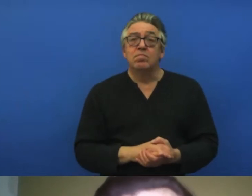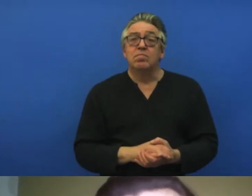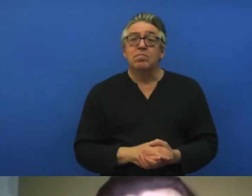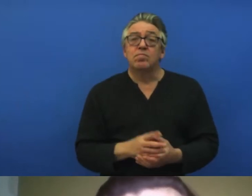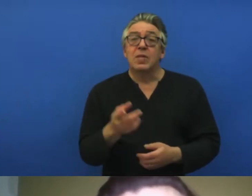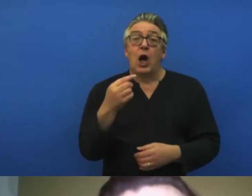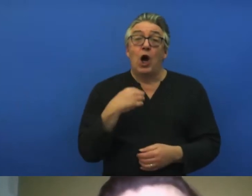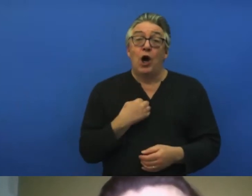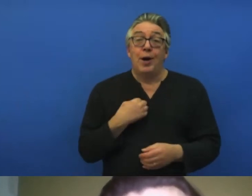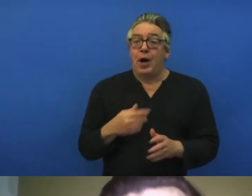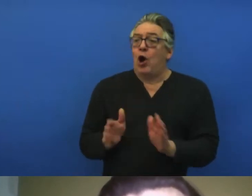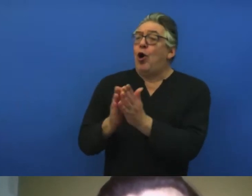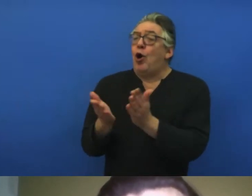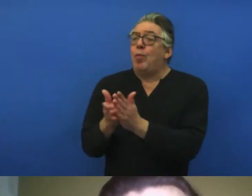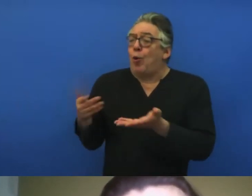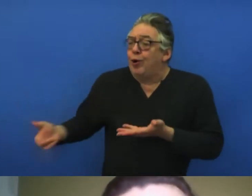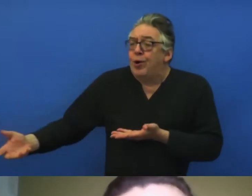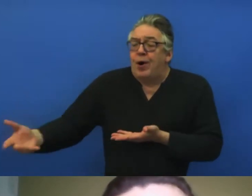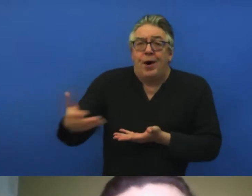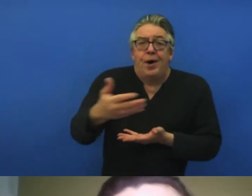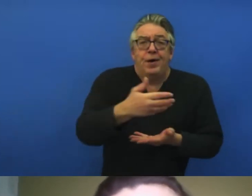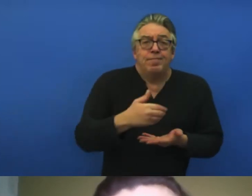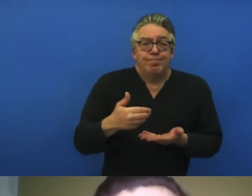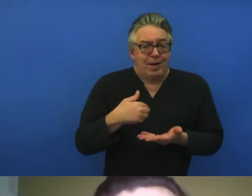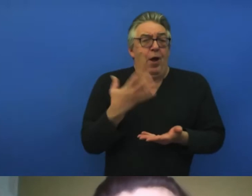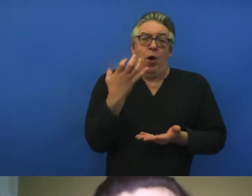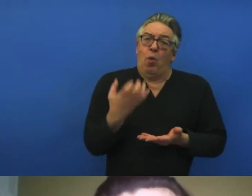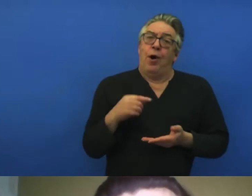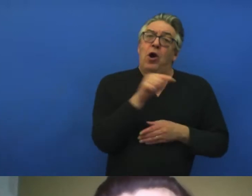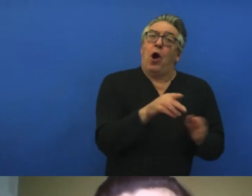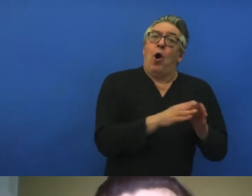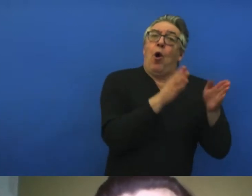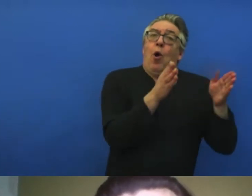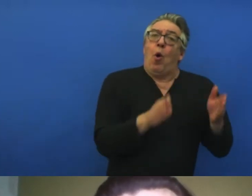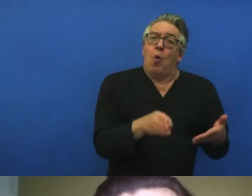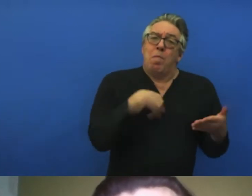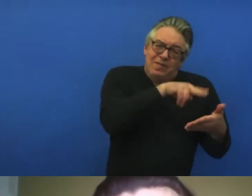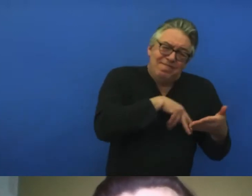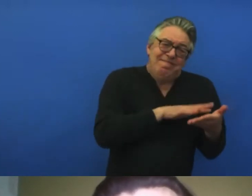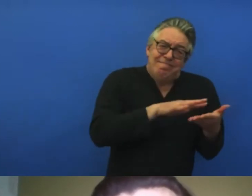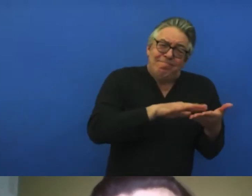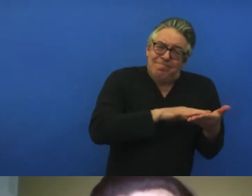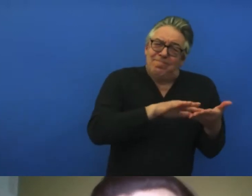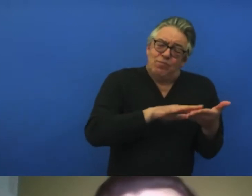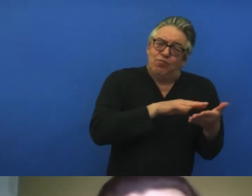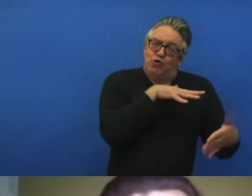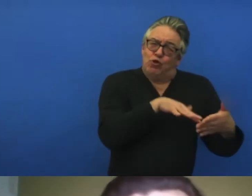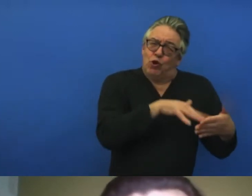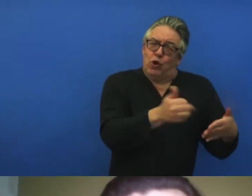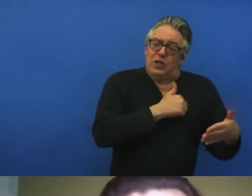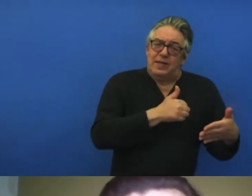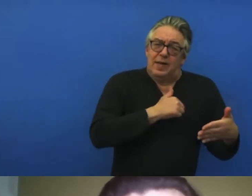that year, but fortunately our parents managed to convince the Ministry of Education to relocate and find